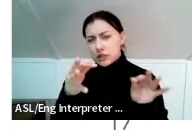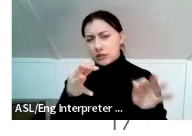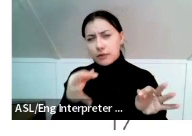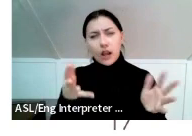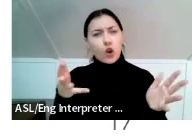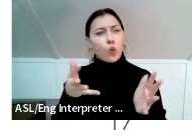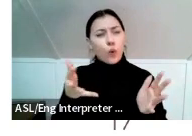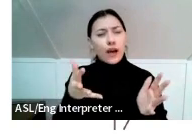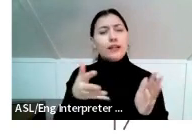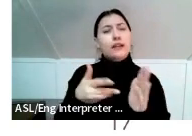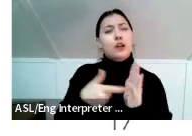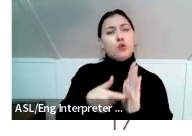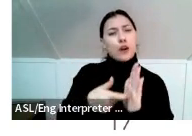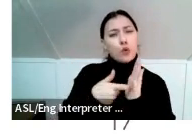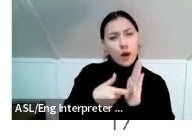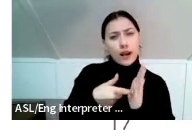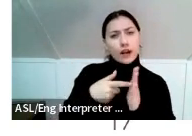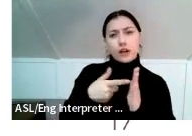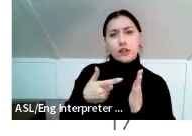programmatic requirements there?